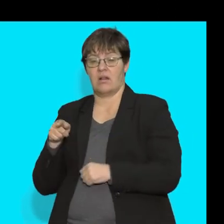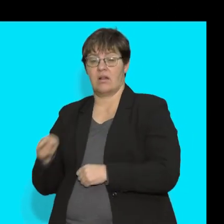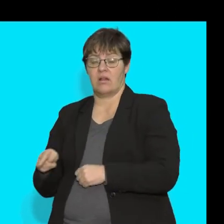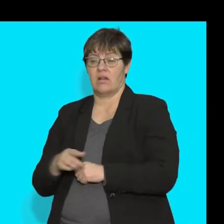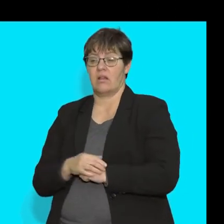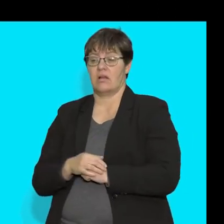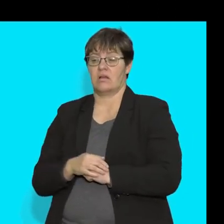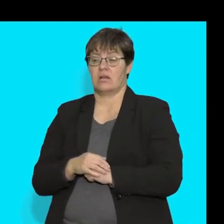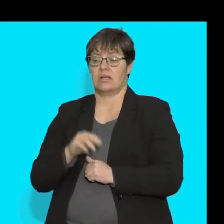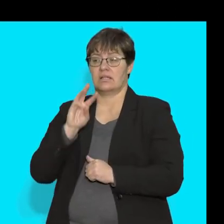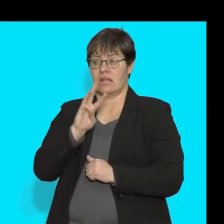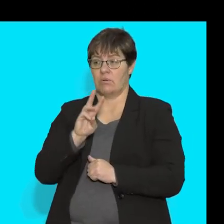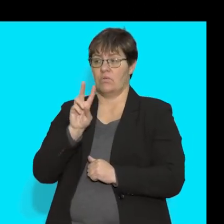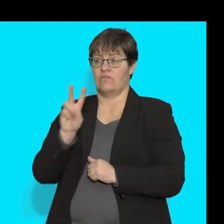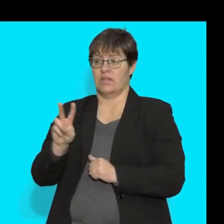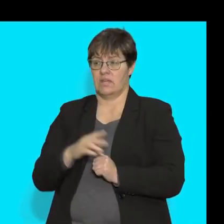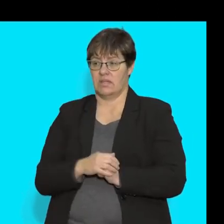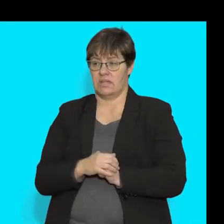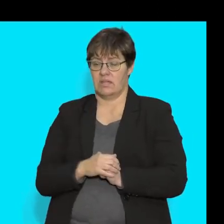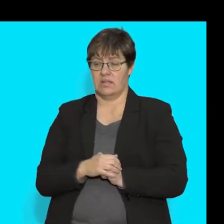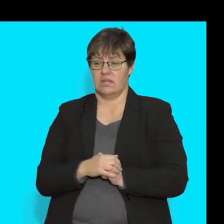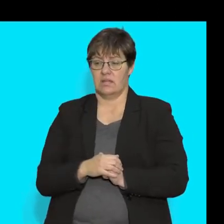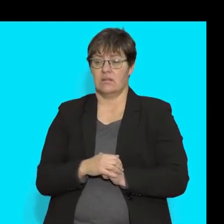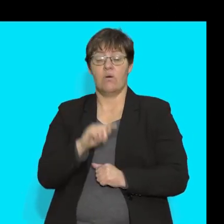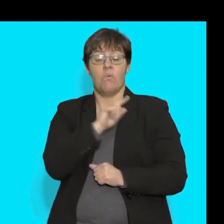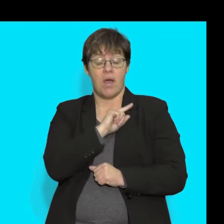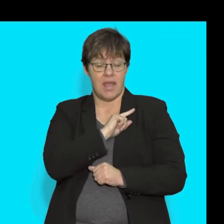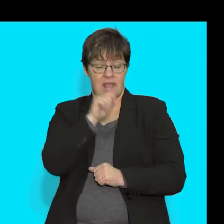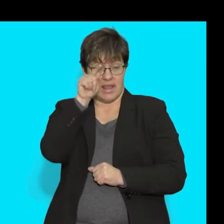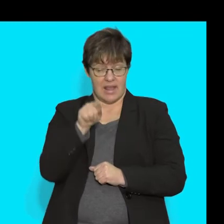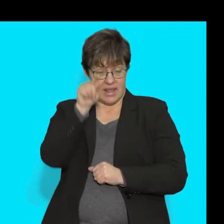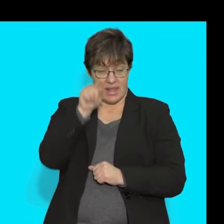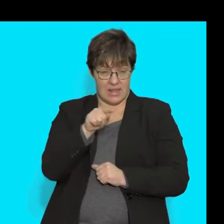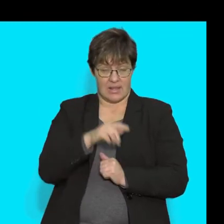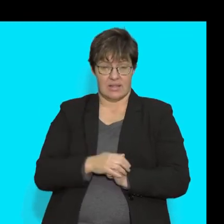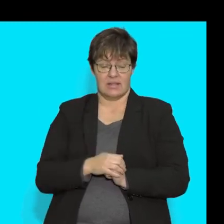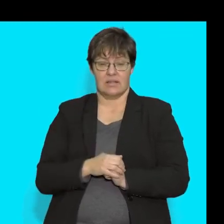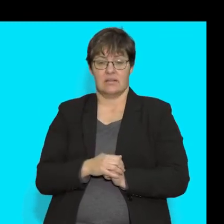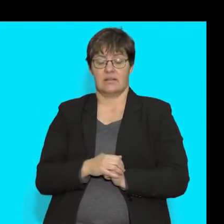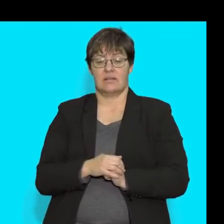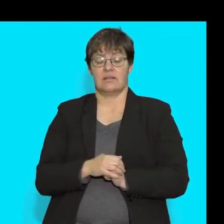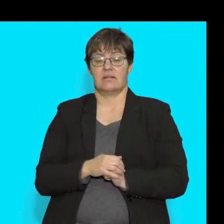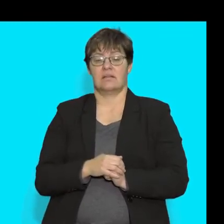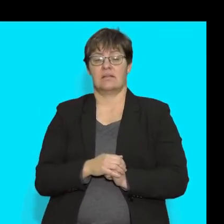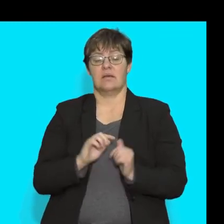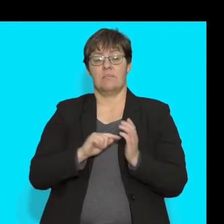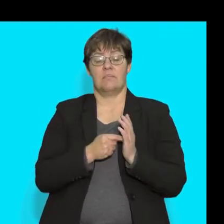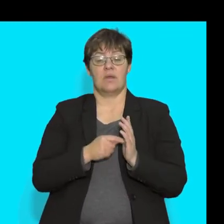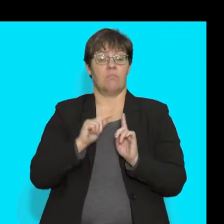to WV. By the way, the reason for both these ones will also be